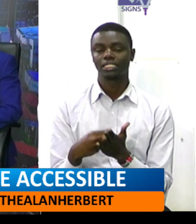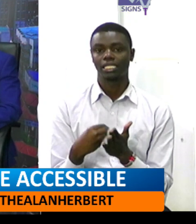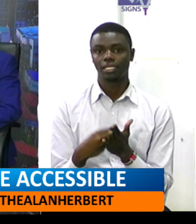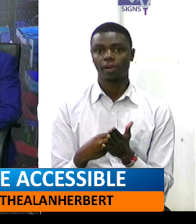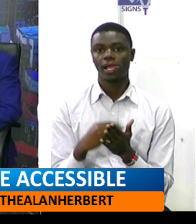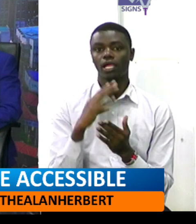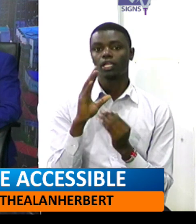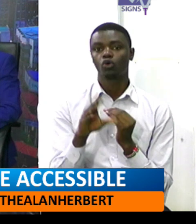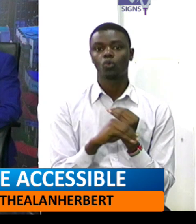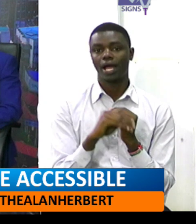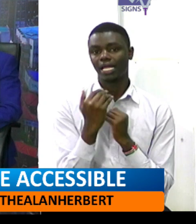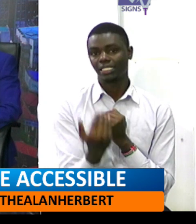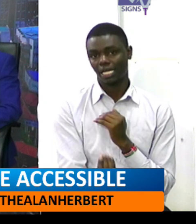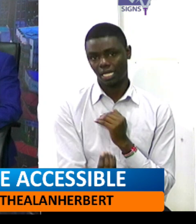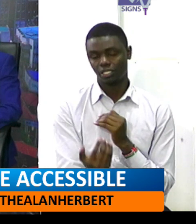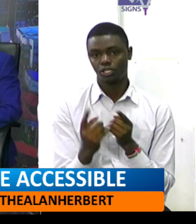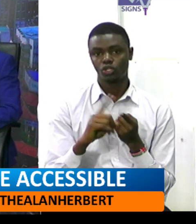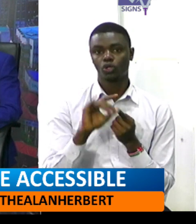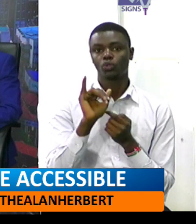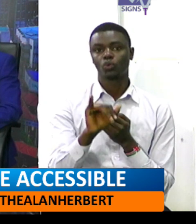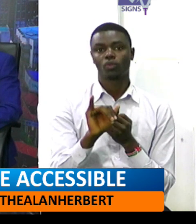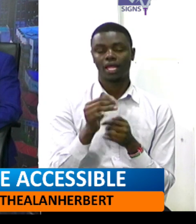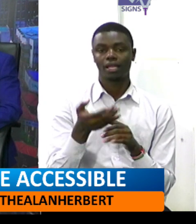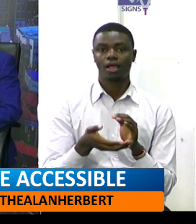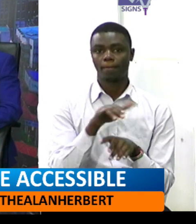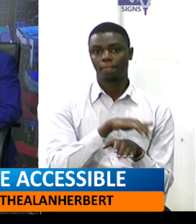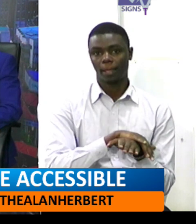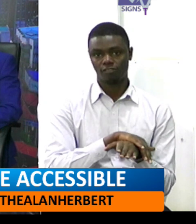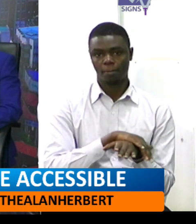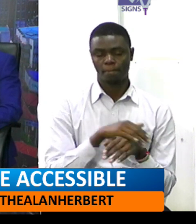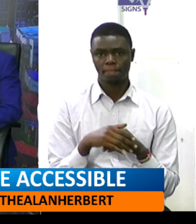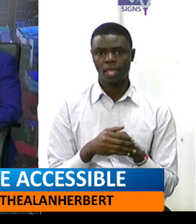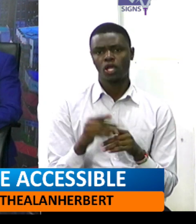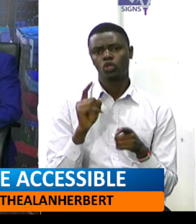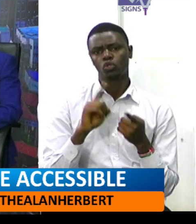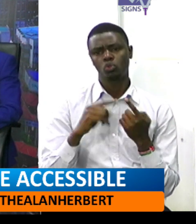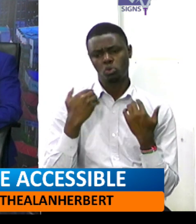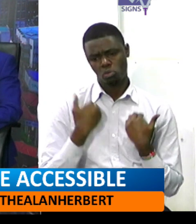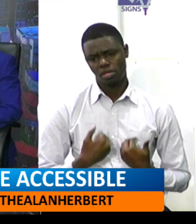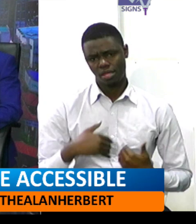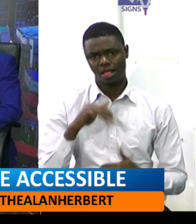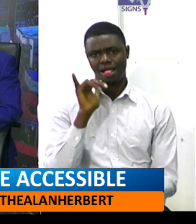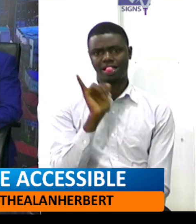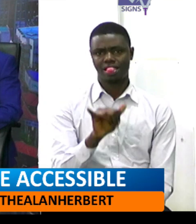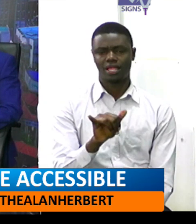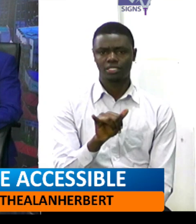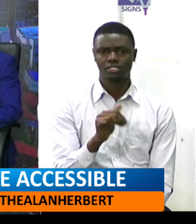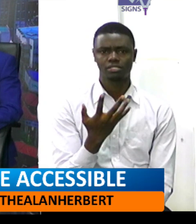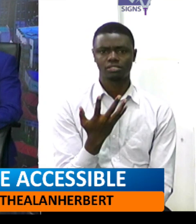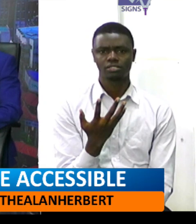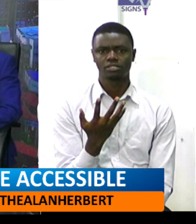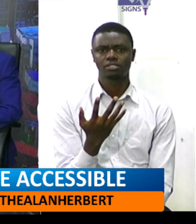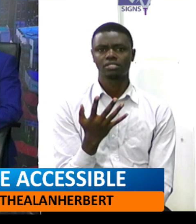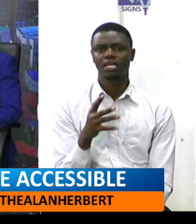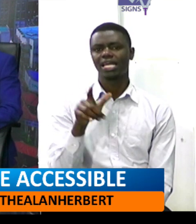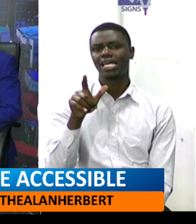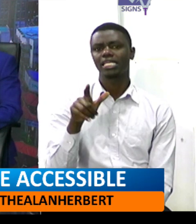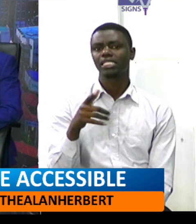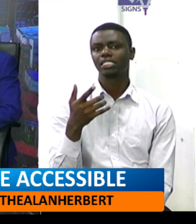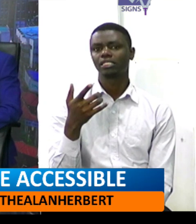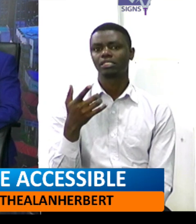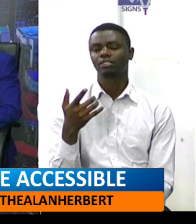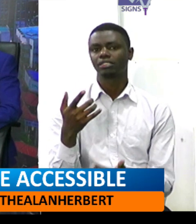to add a child onto that particular cover. And to me, that is it's a low-hanging